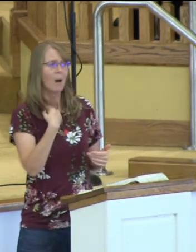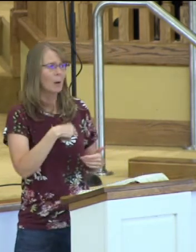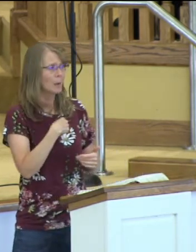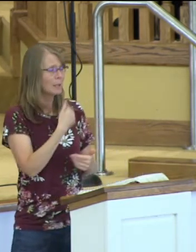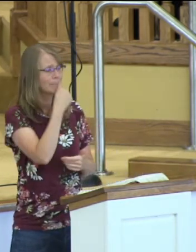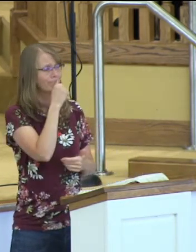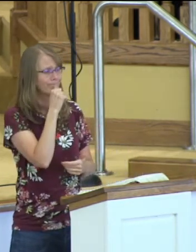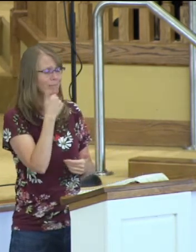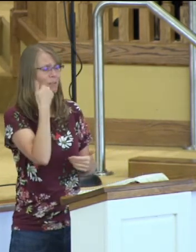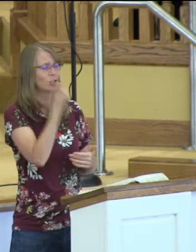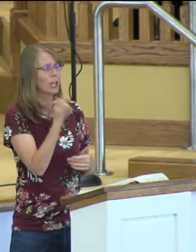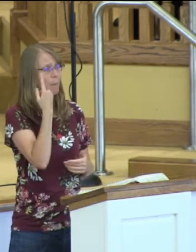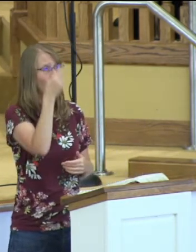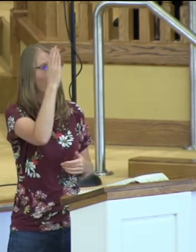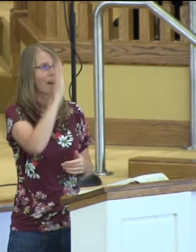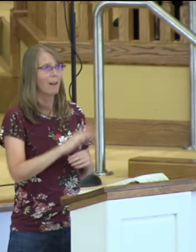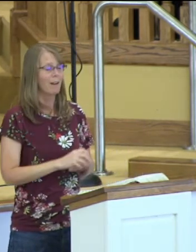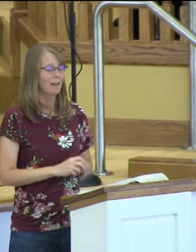for our God.